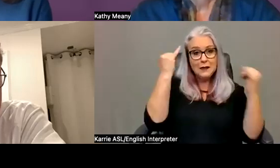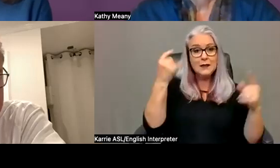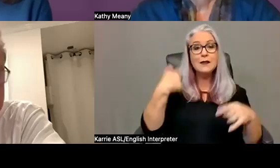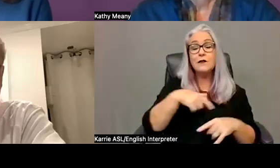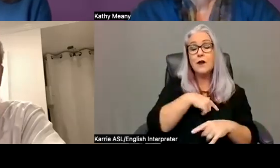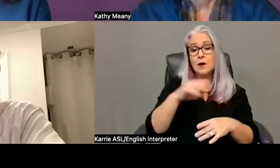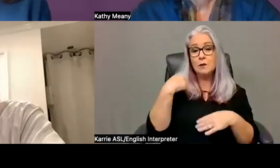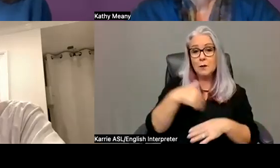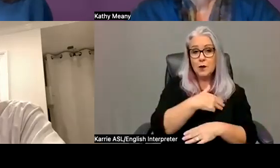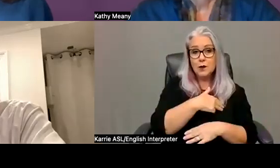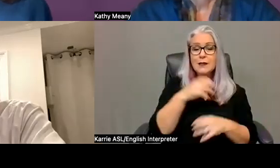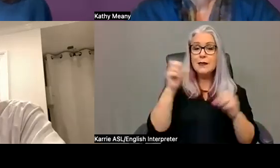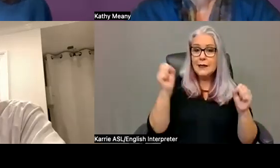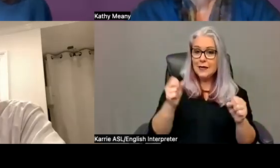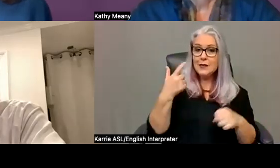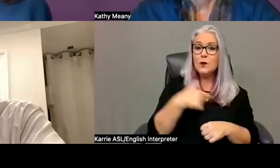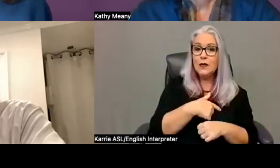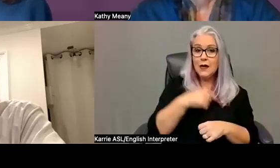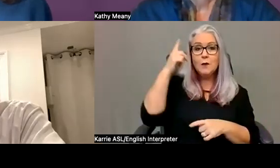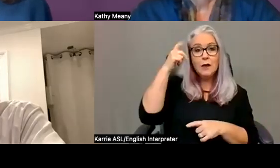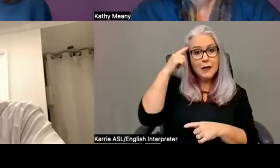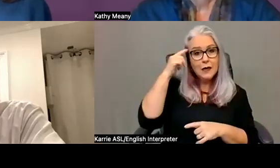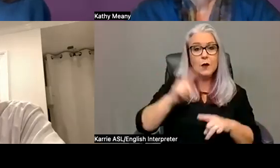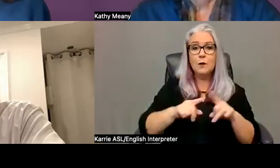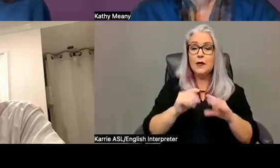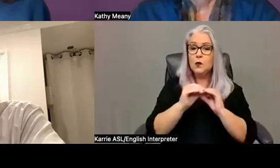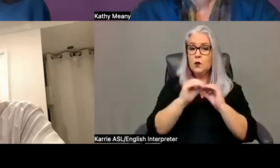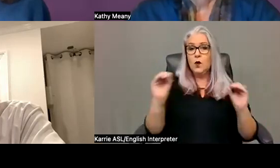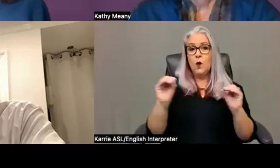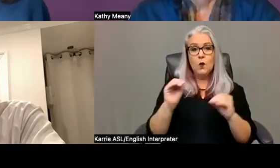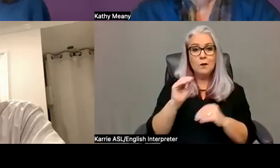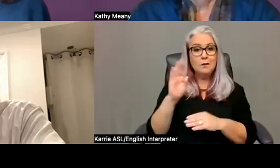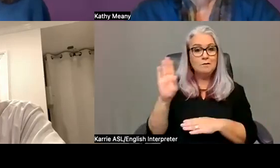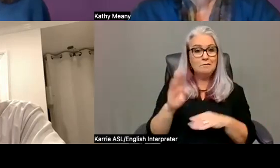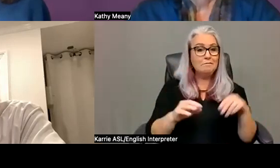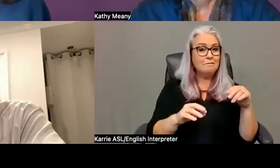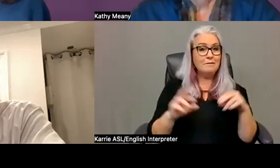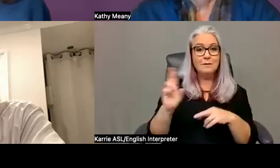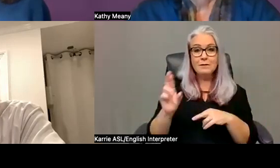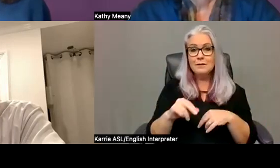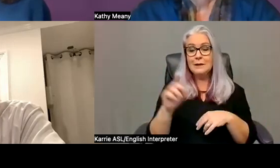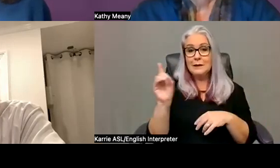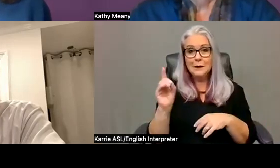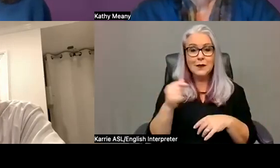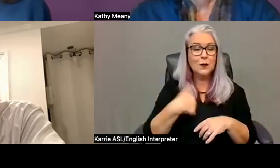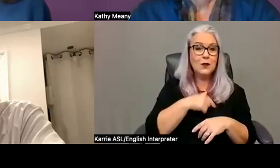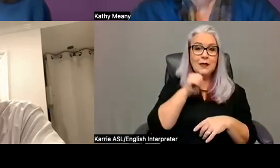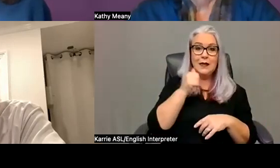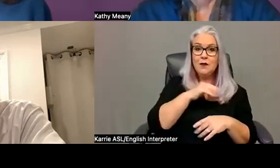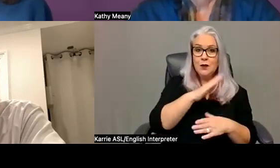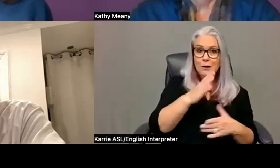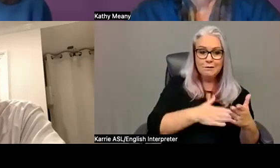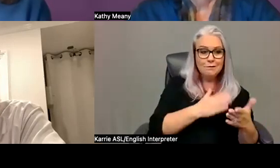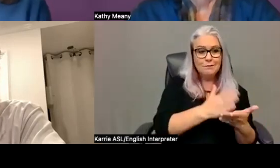we are staunchly nonpartisan. That means that as a league, we never support or oppose candidates